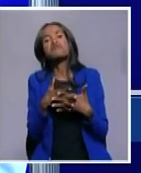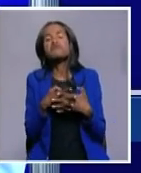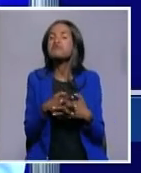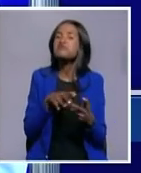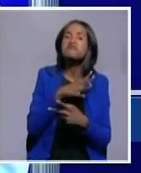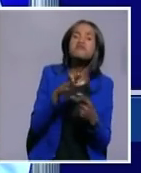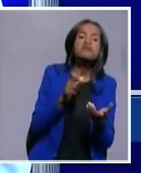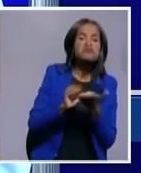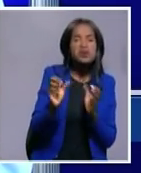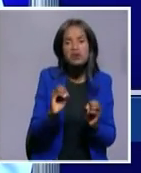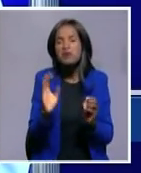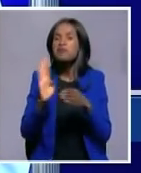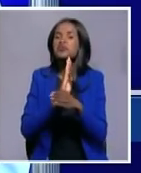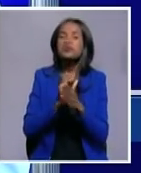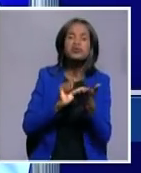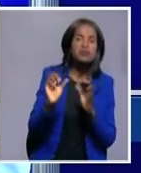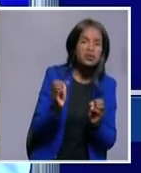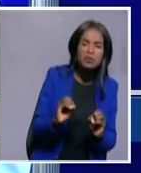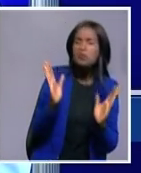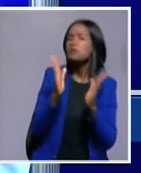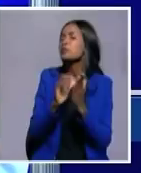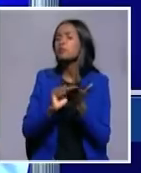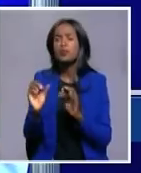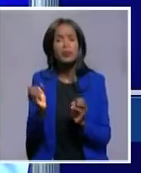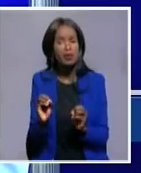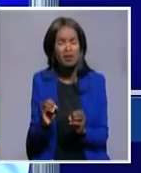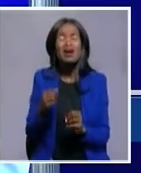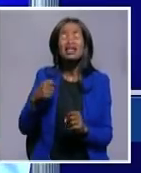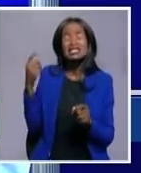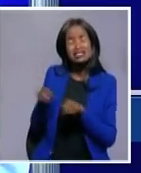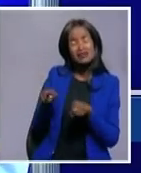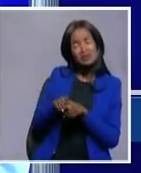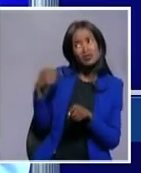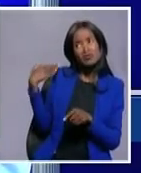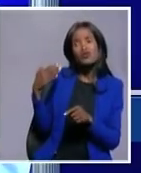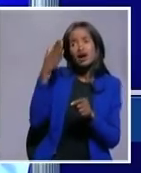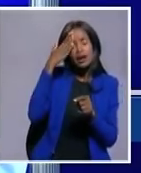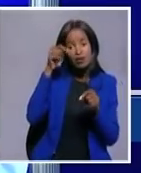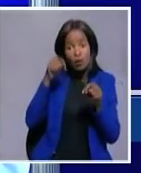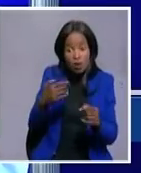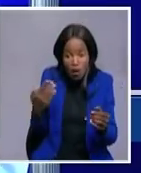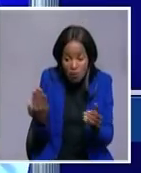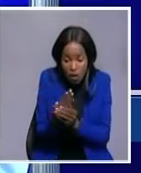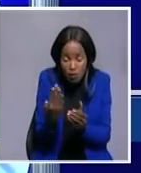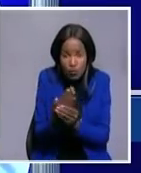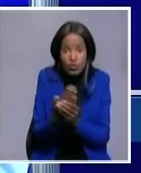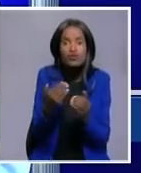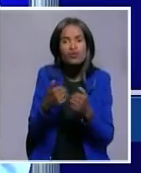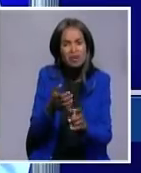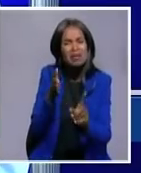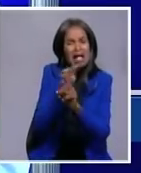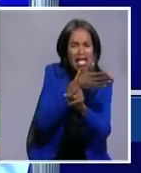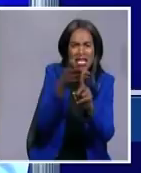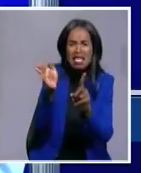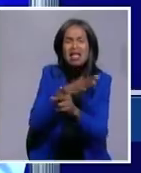there. I am aware that I think as of late, they have been trying to do that. I am aware of effort